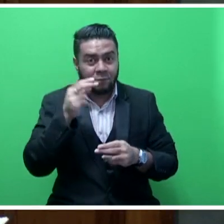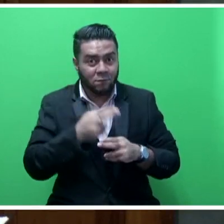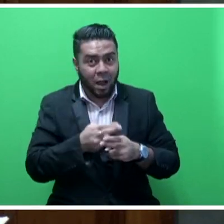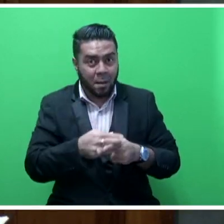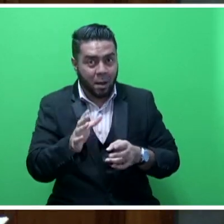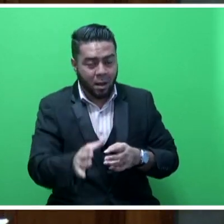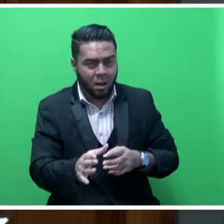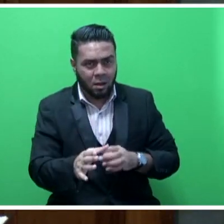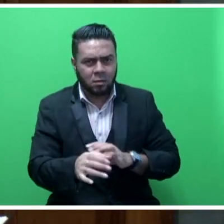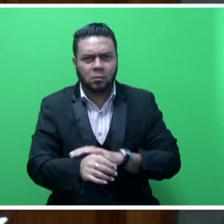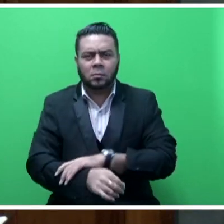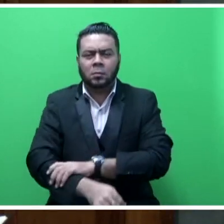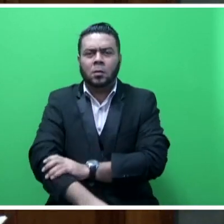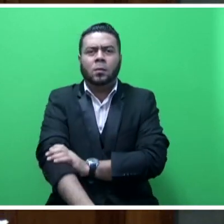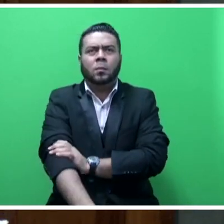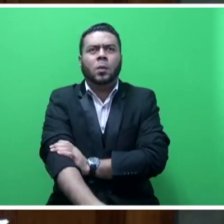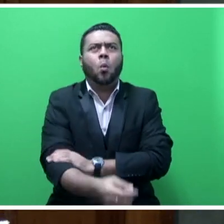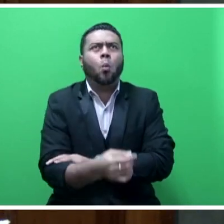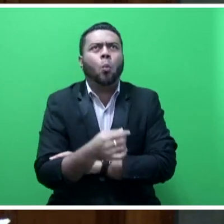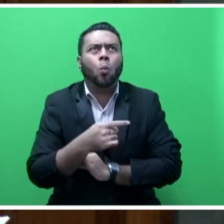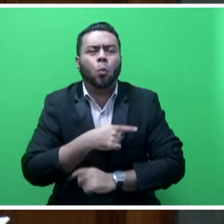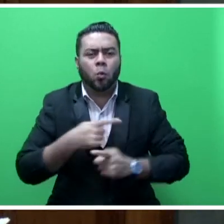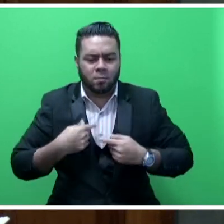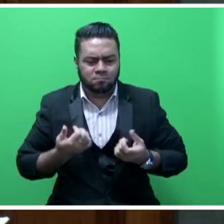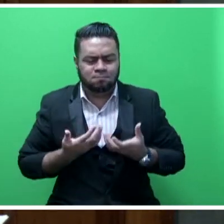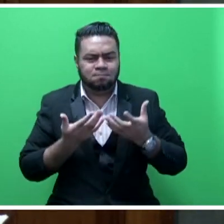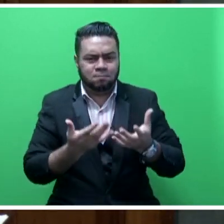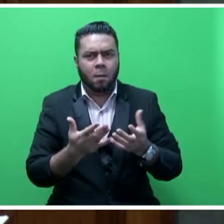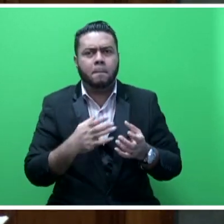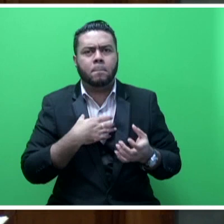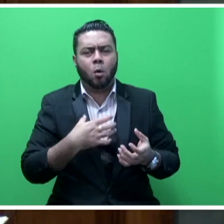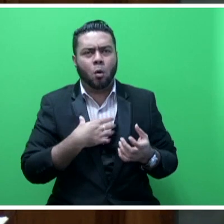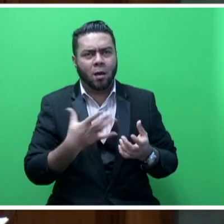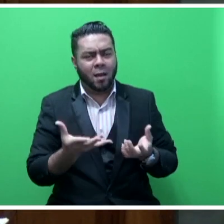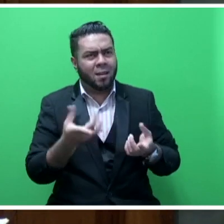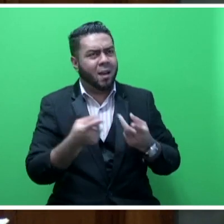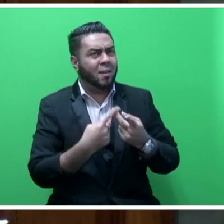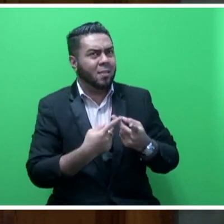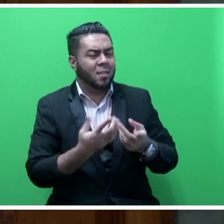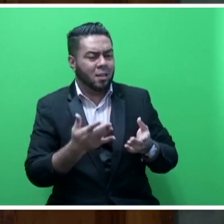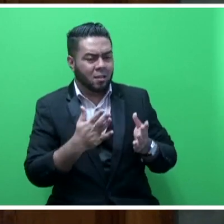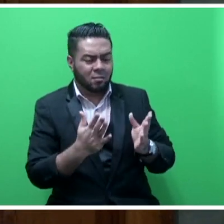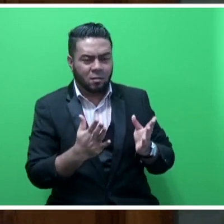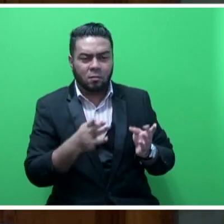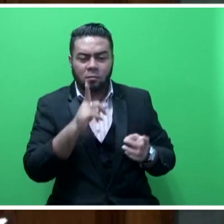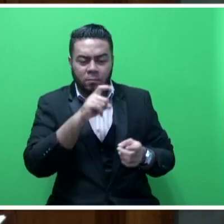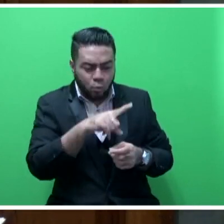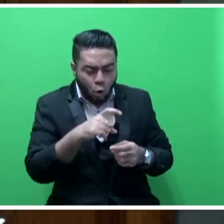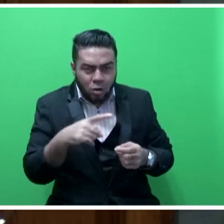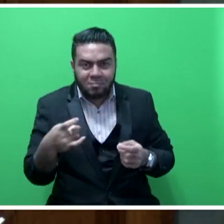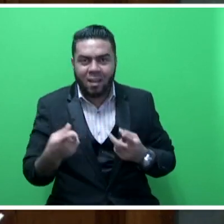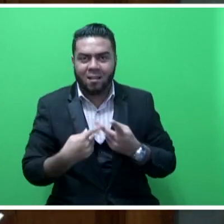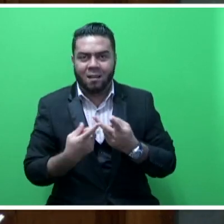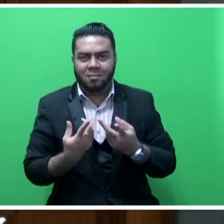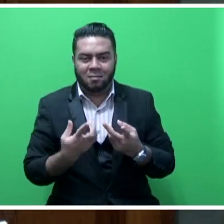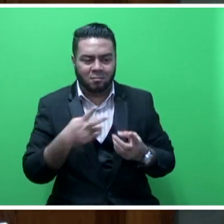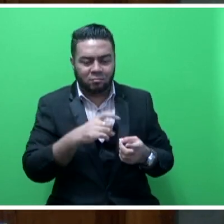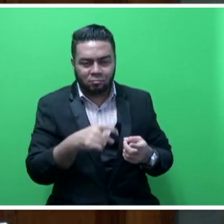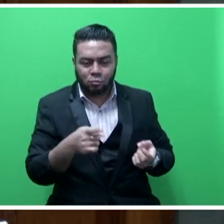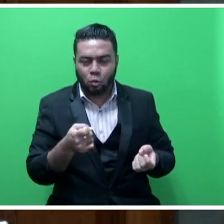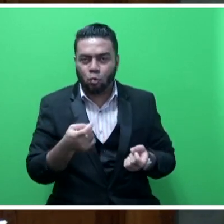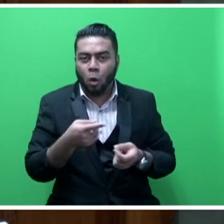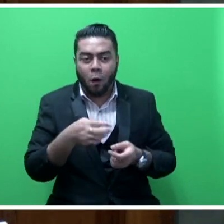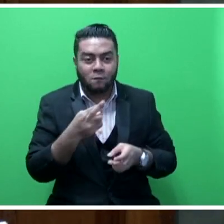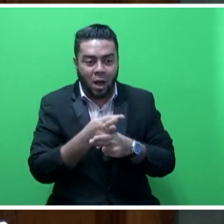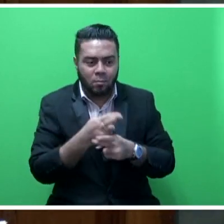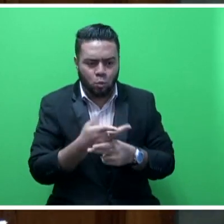supply maximum number of tilapia fries, prawns and shrimp post-lavish to our farmers.